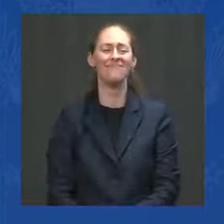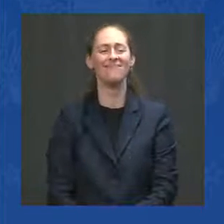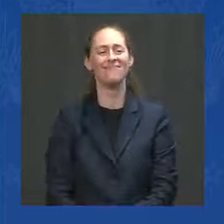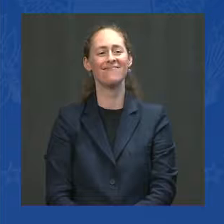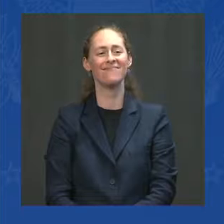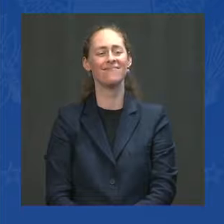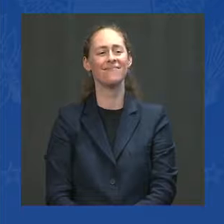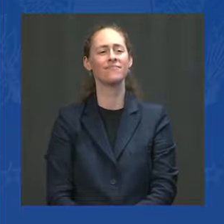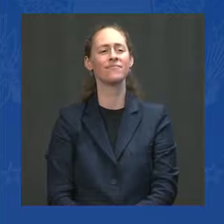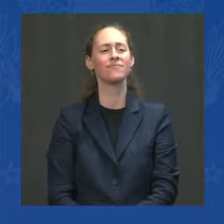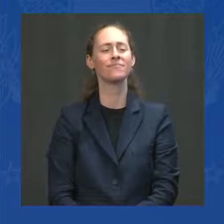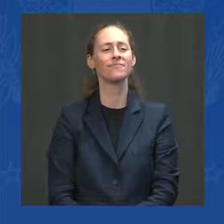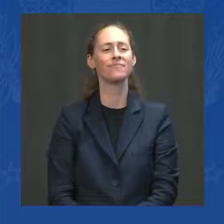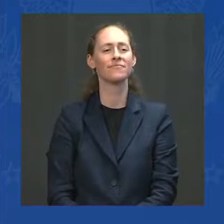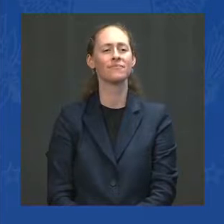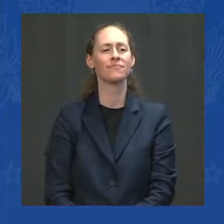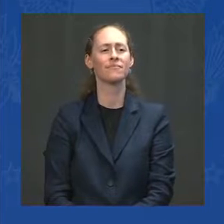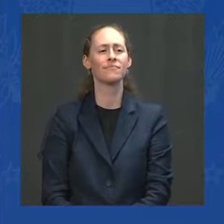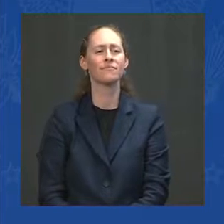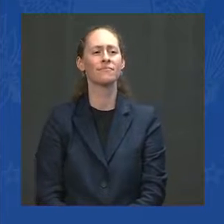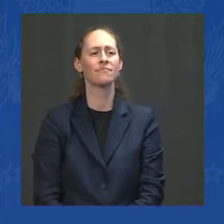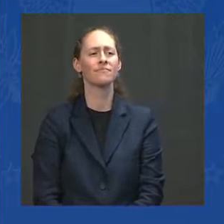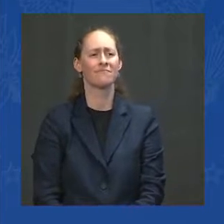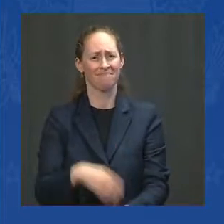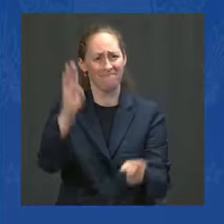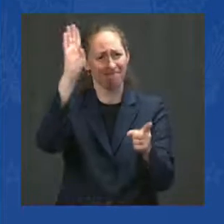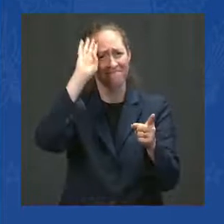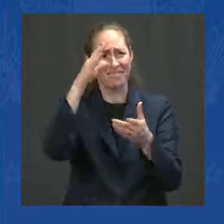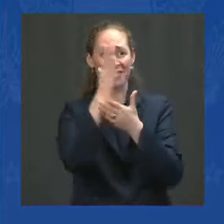are so weak that they couldn't have a fire truck go across it,